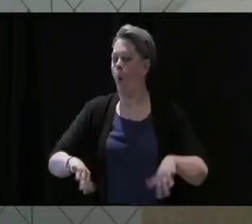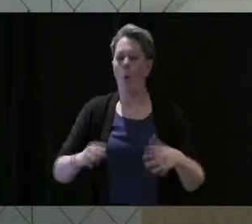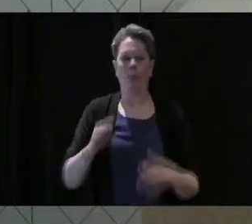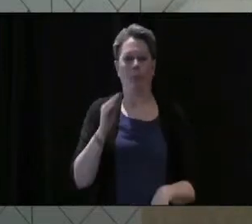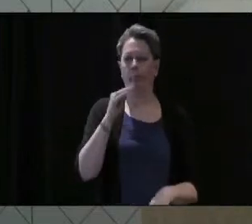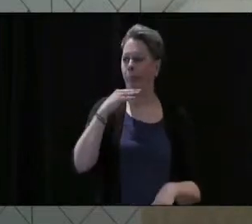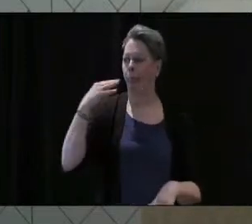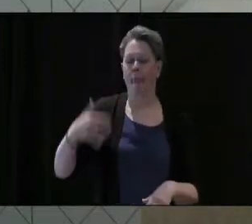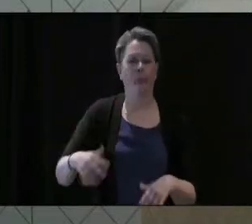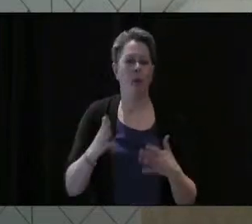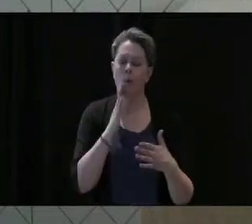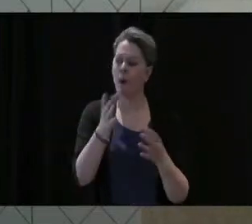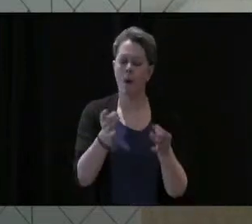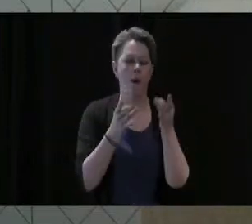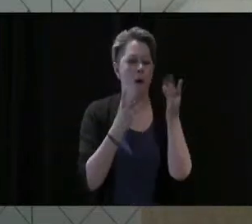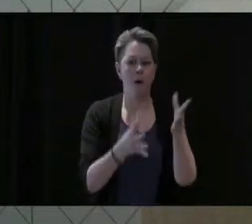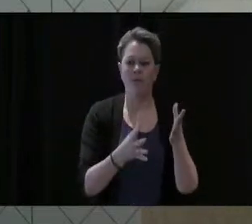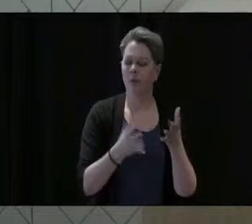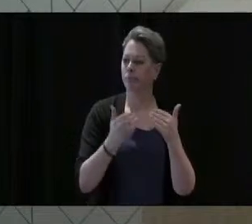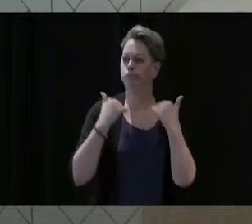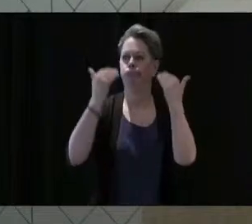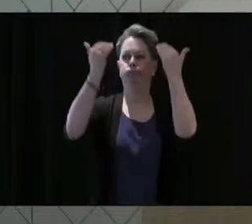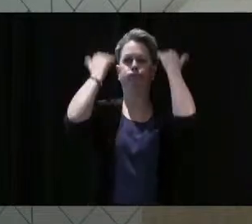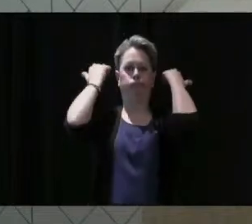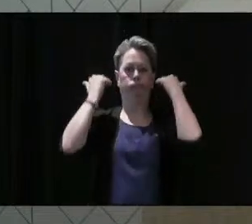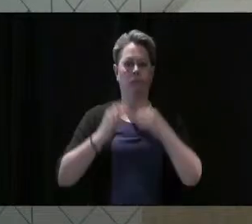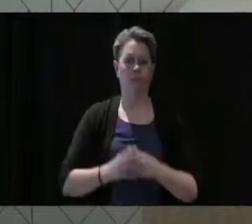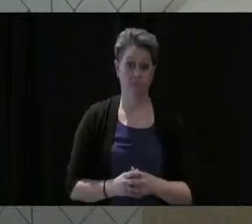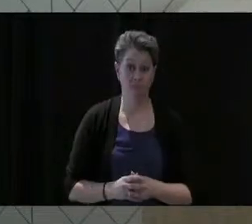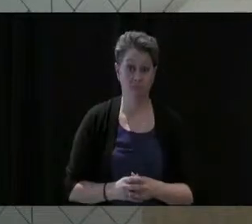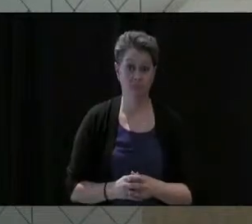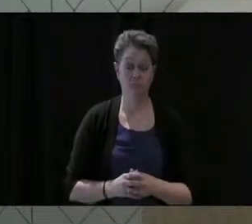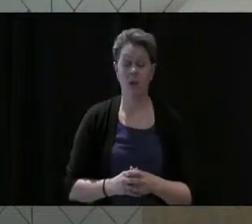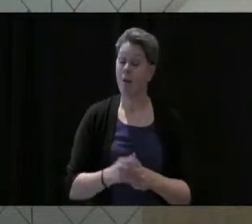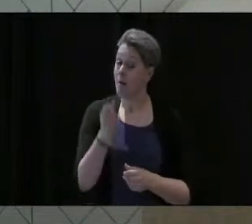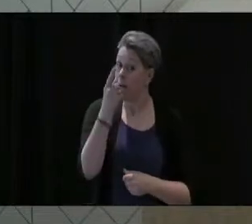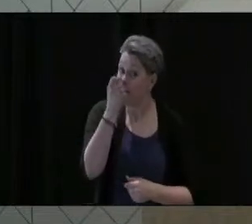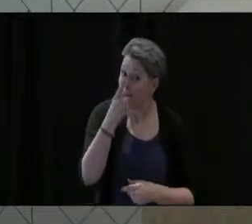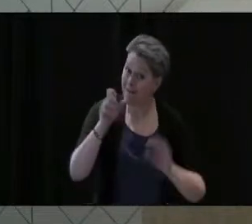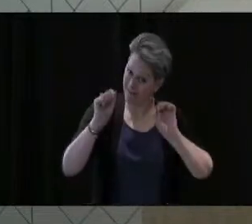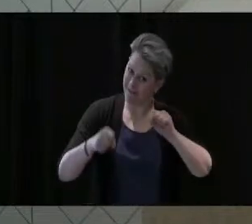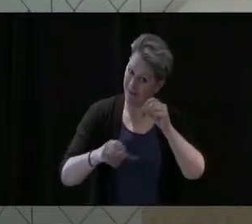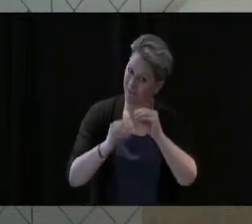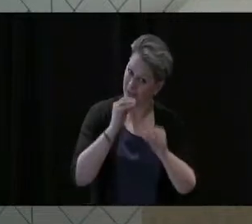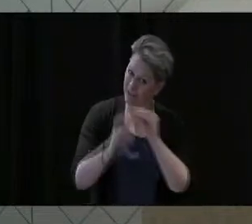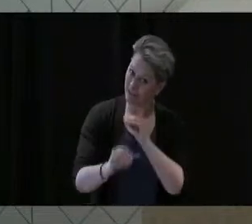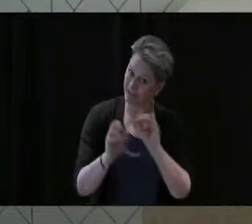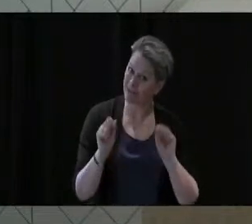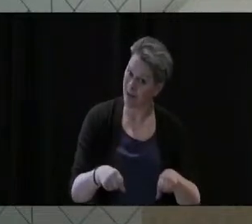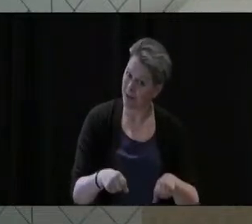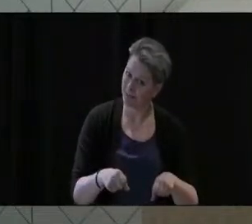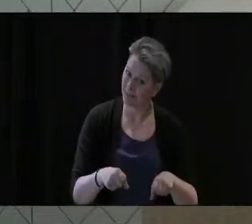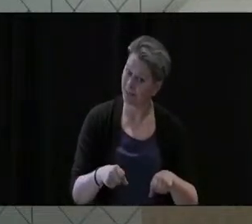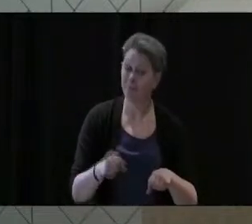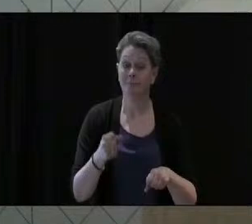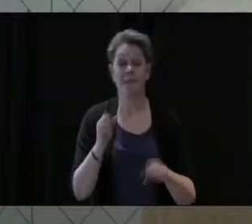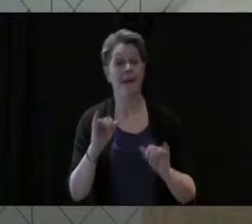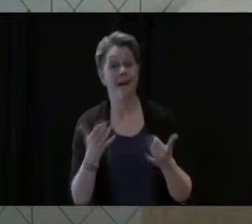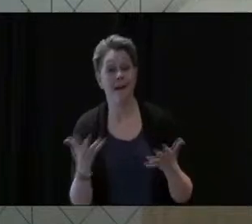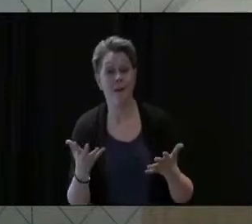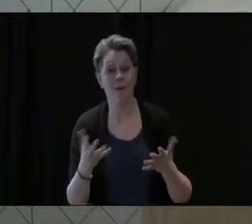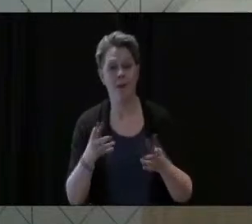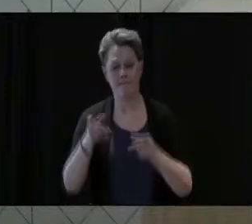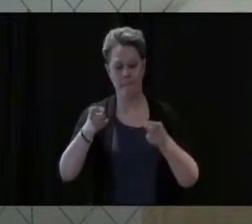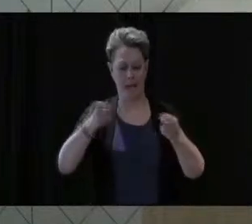But we can fix this, and here's how. It starts with better management. This one has